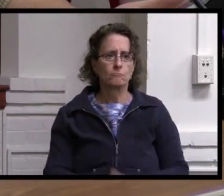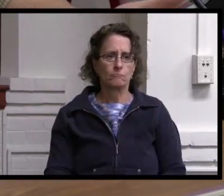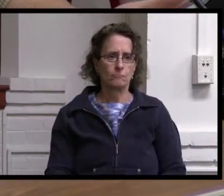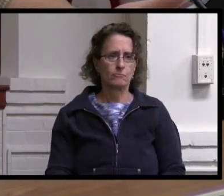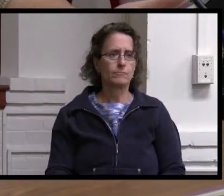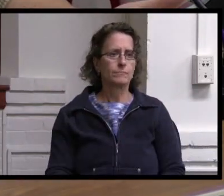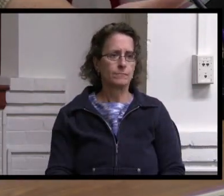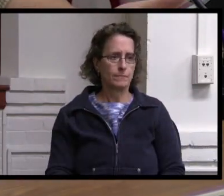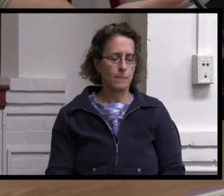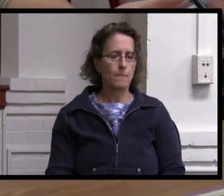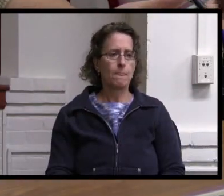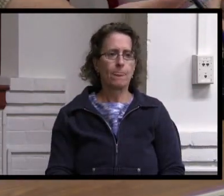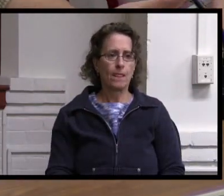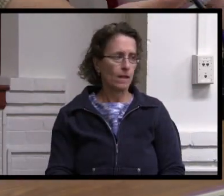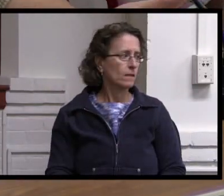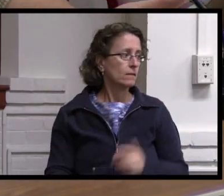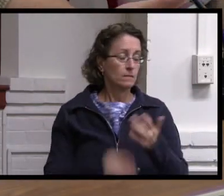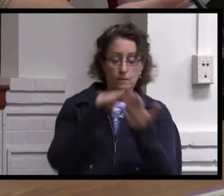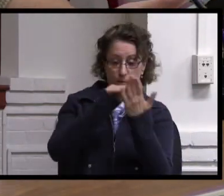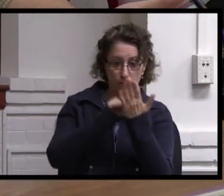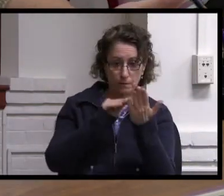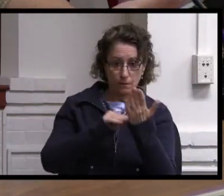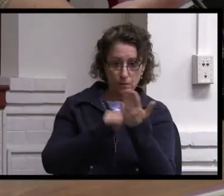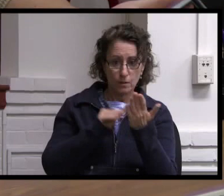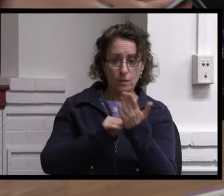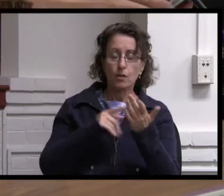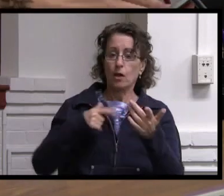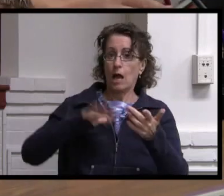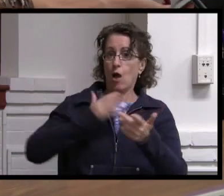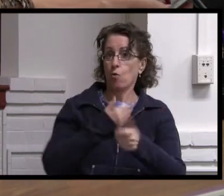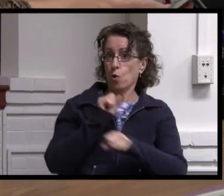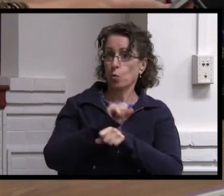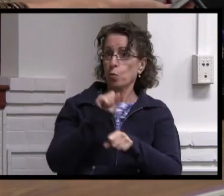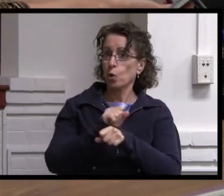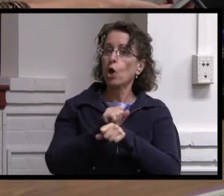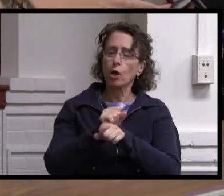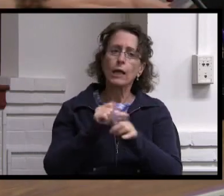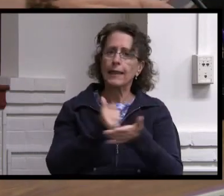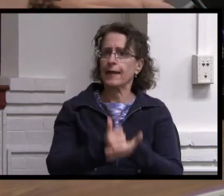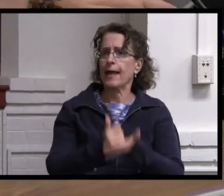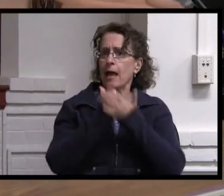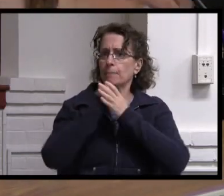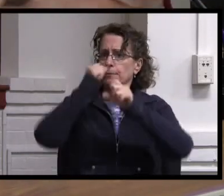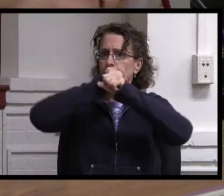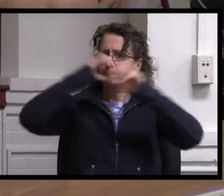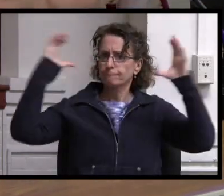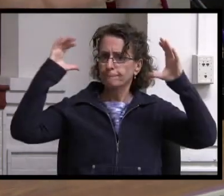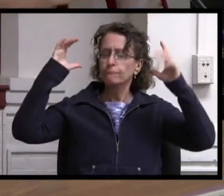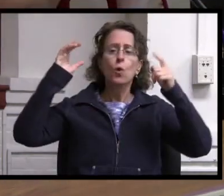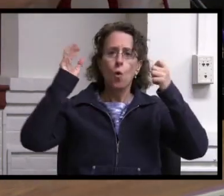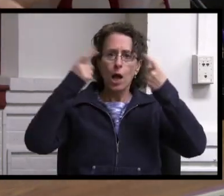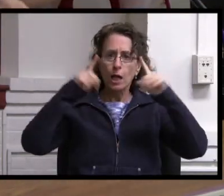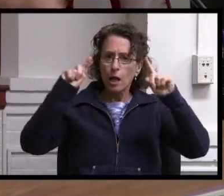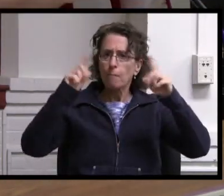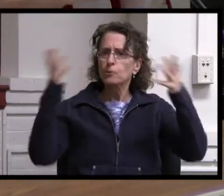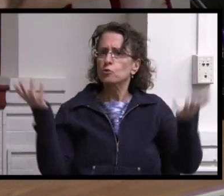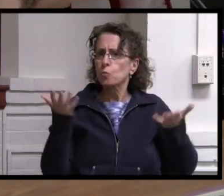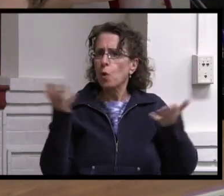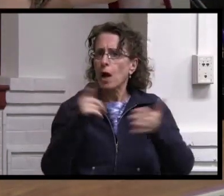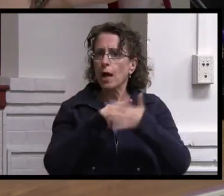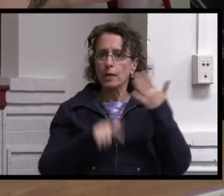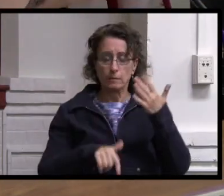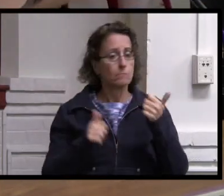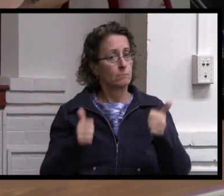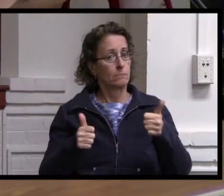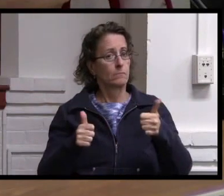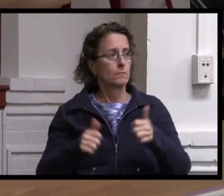makes me feel good to see it written down, and I do have notes from David. I don't know when you'd like me to read those. Oh, sure, go for it. I feel like I should